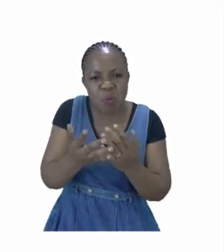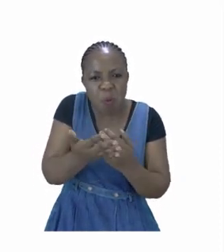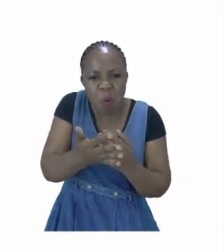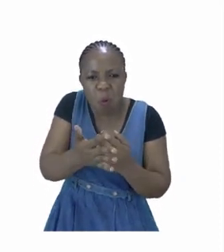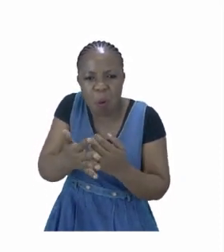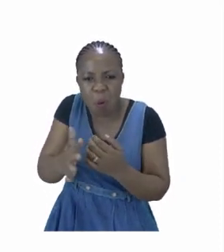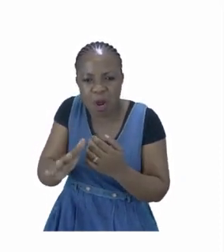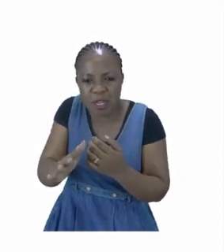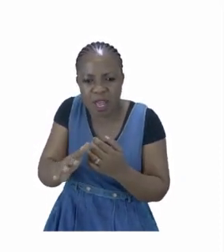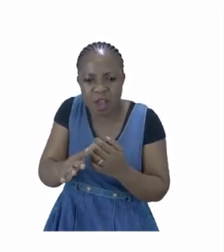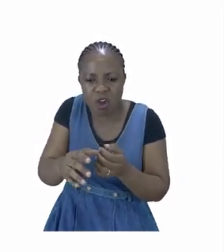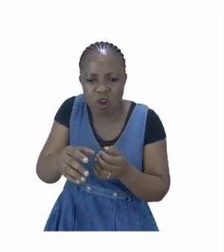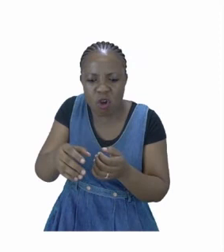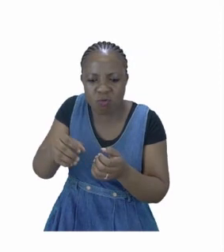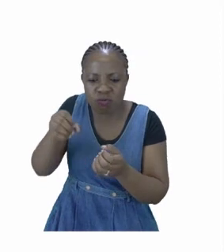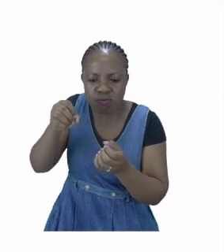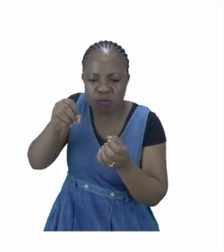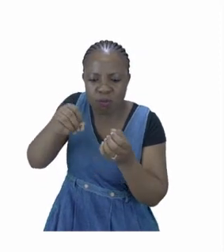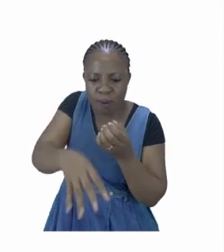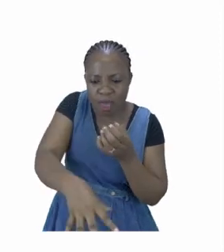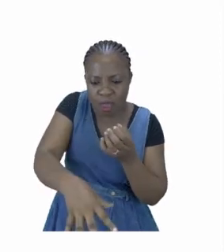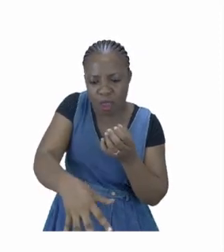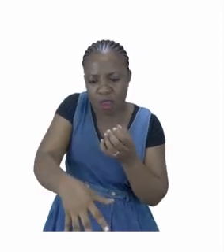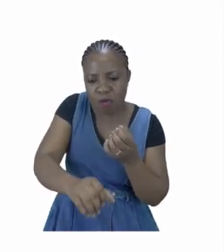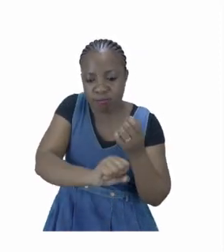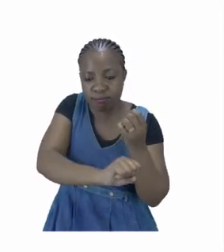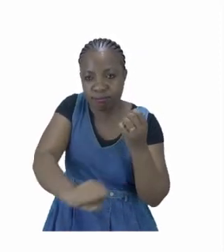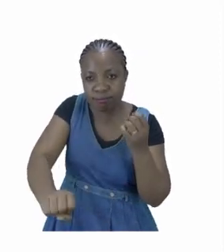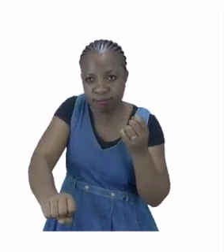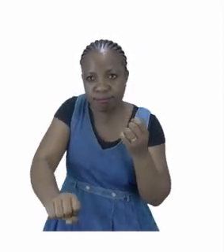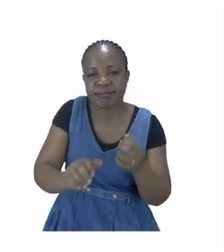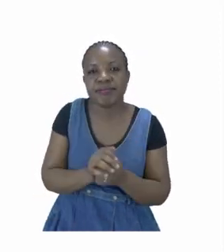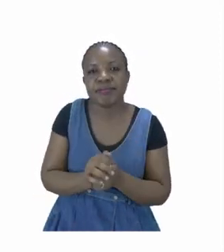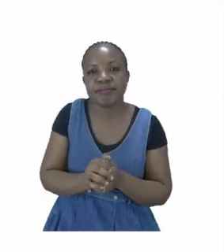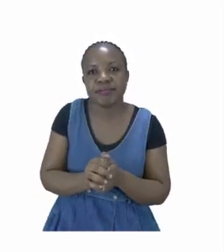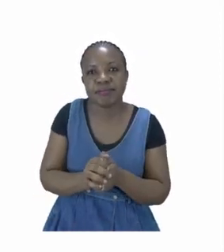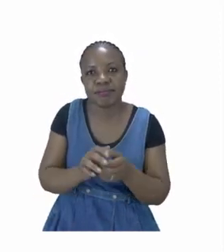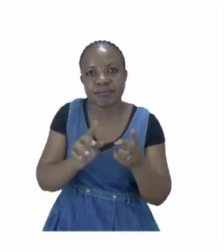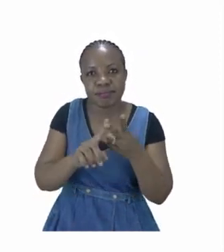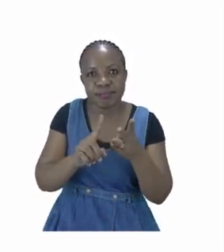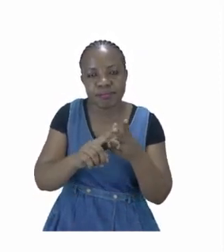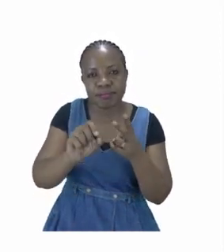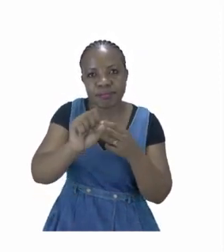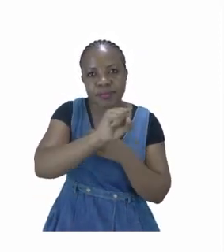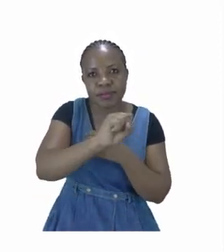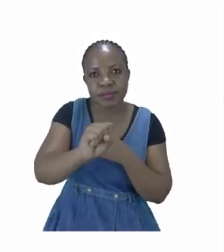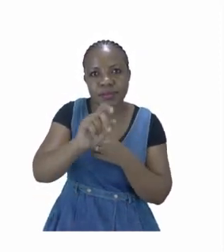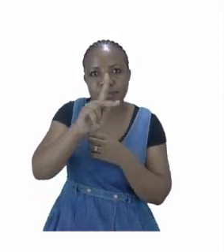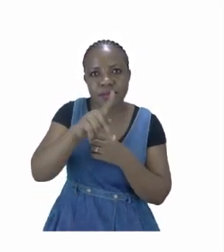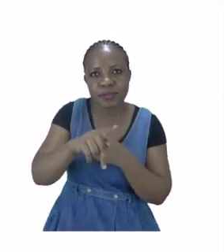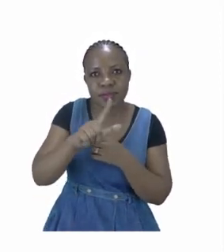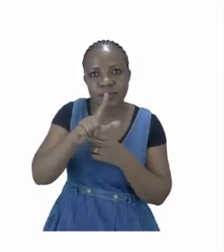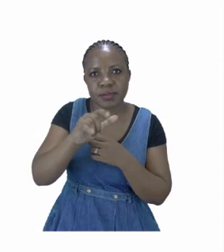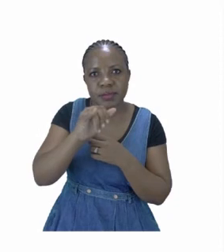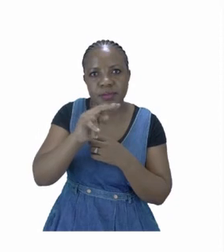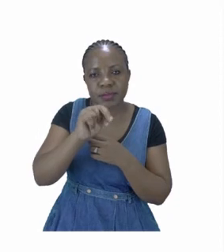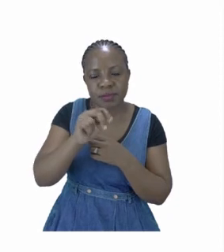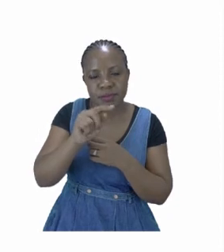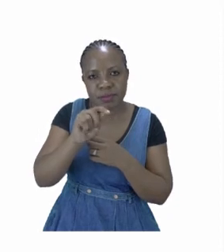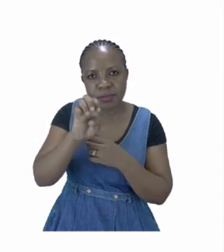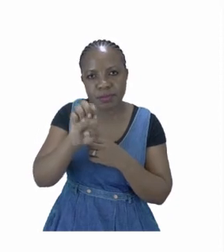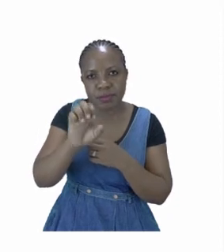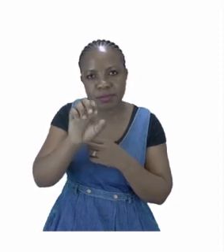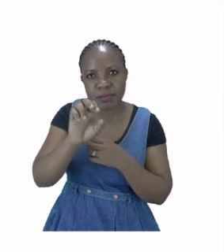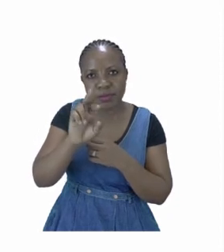floor. Splat. Then, a splinter is a small tiny piece